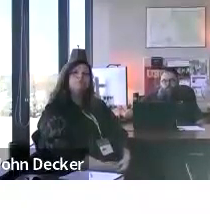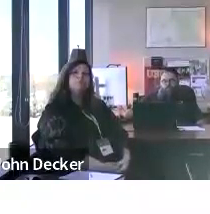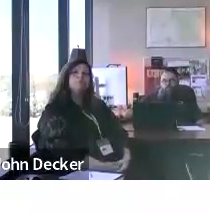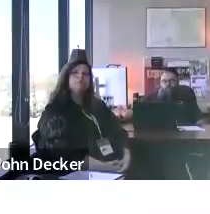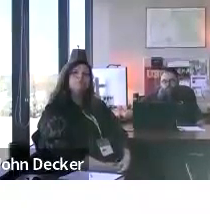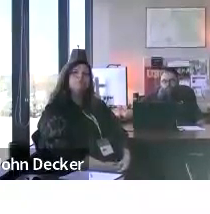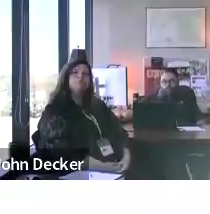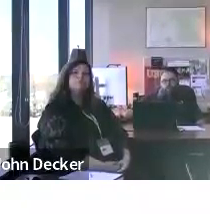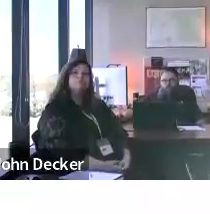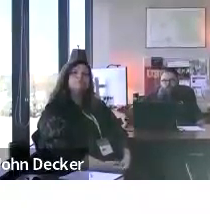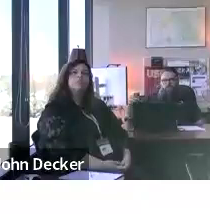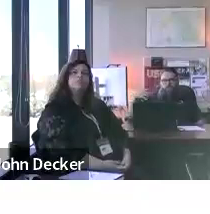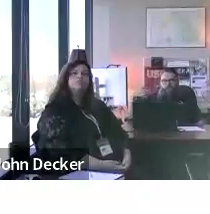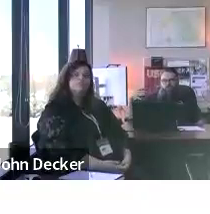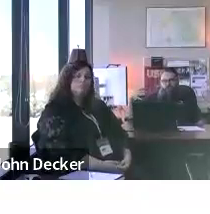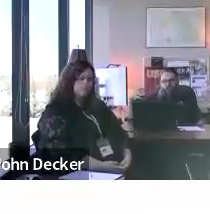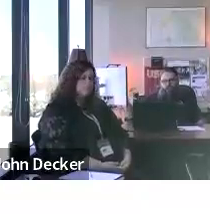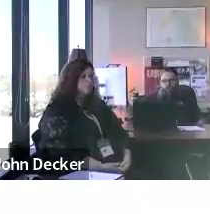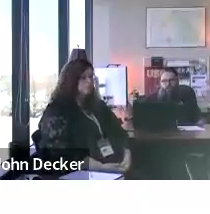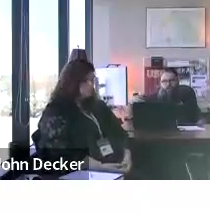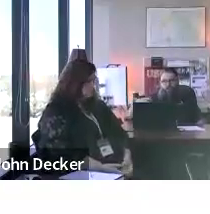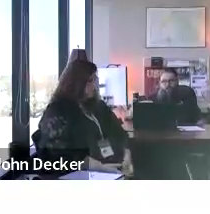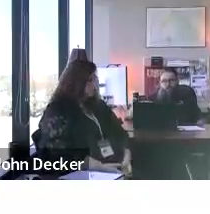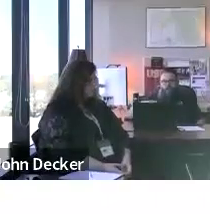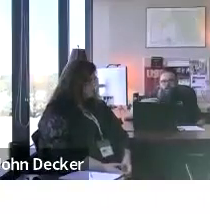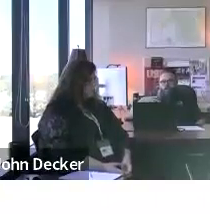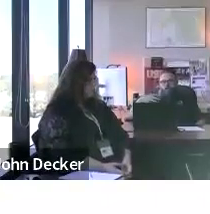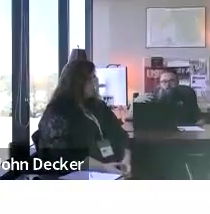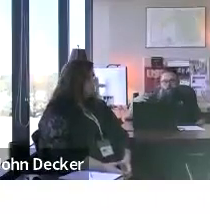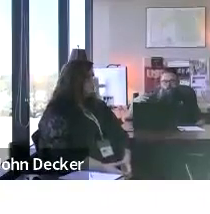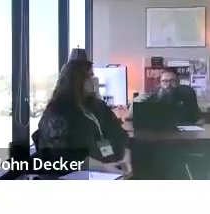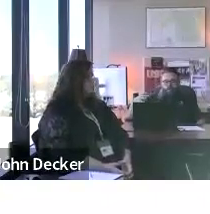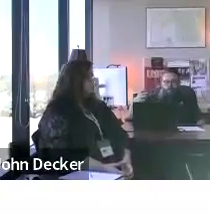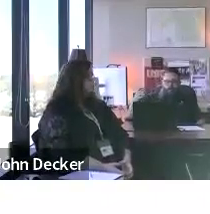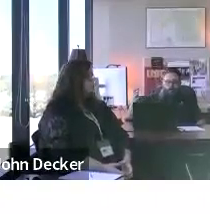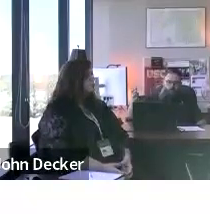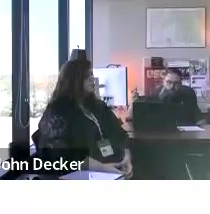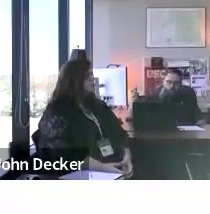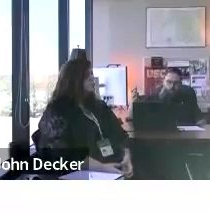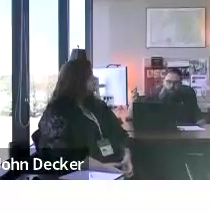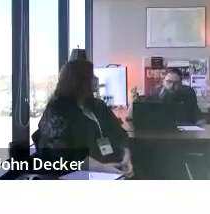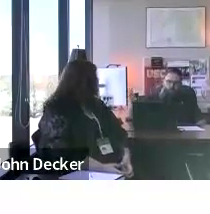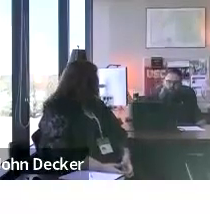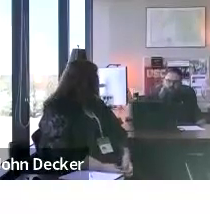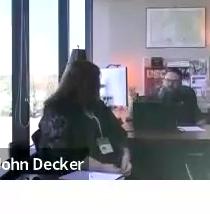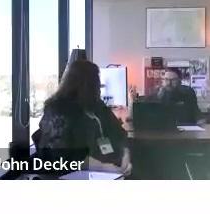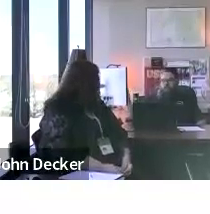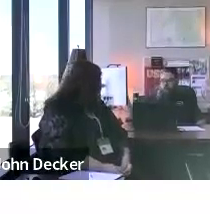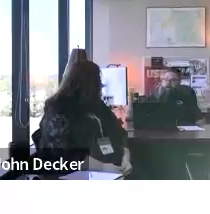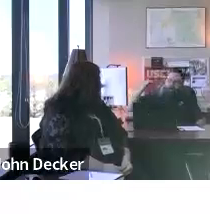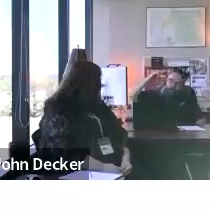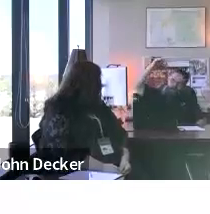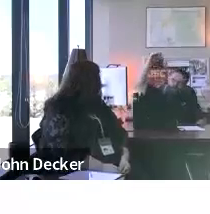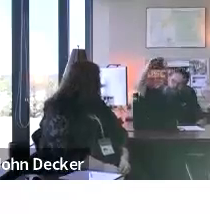with updated service descriptions and rate models. We know that that is what our plan is. Our plan is that we are going to get all of our